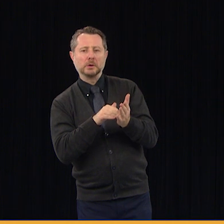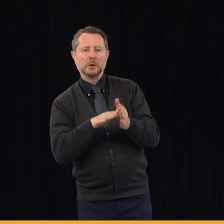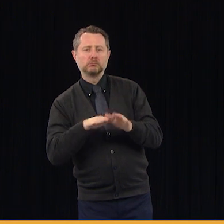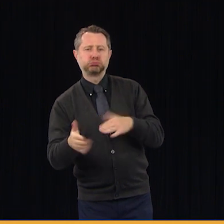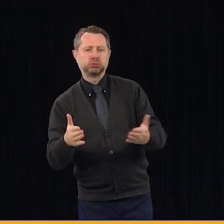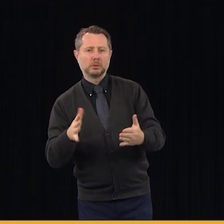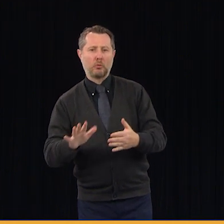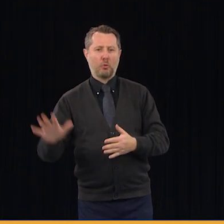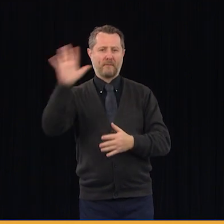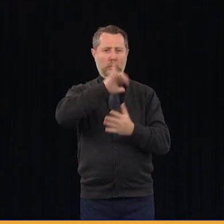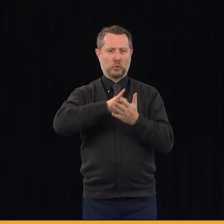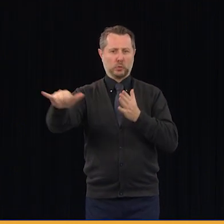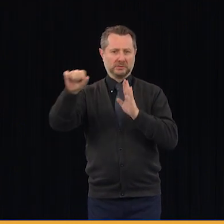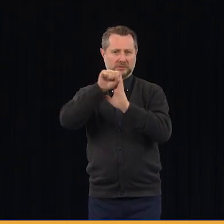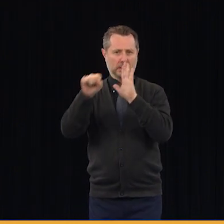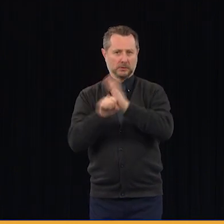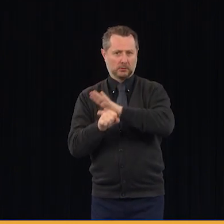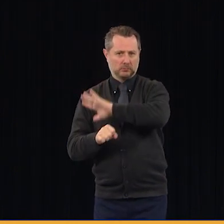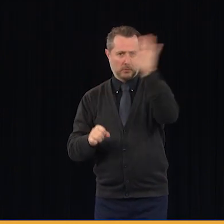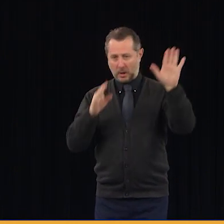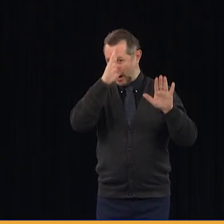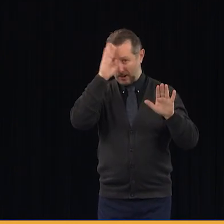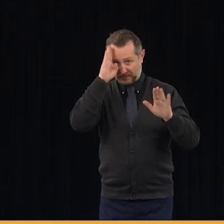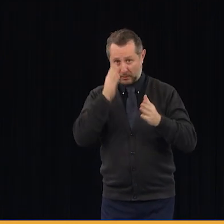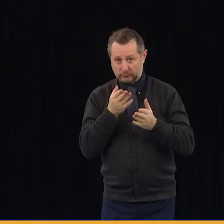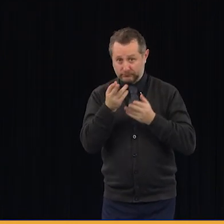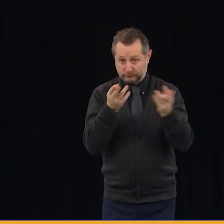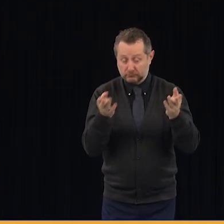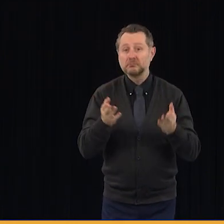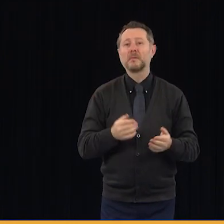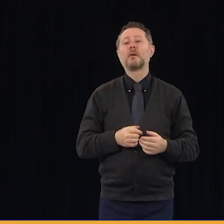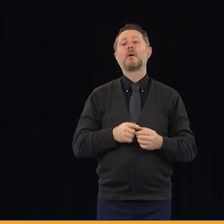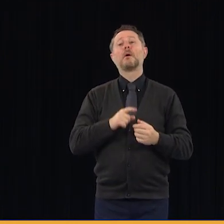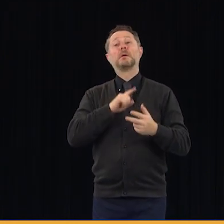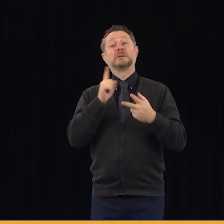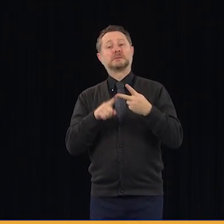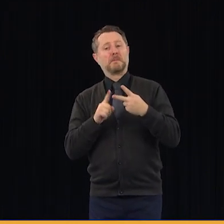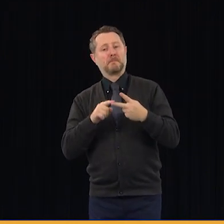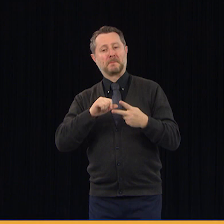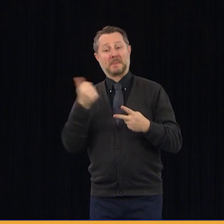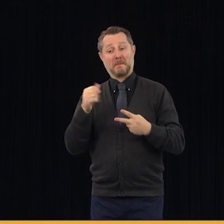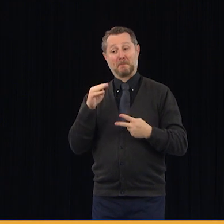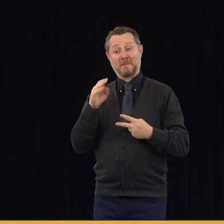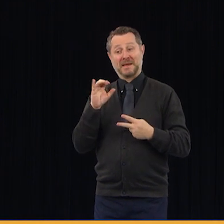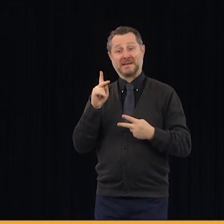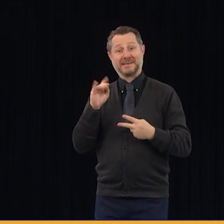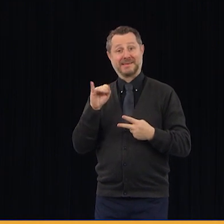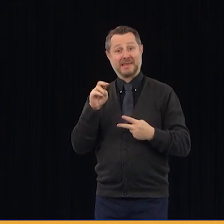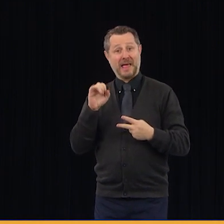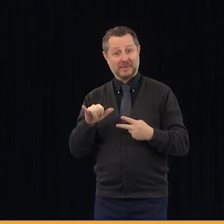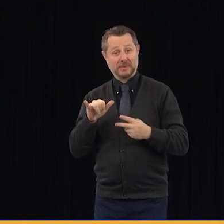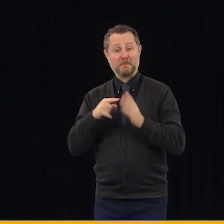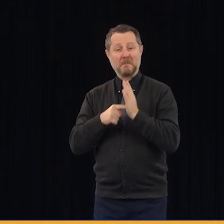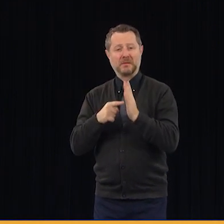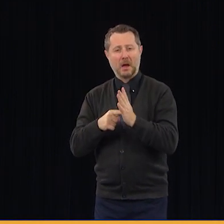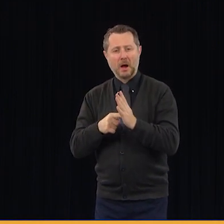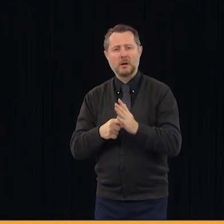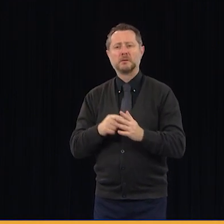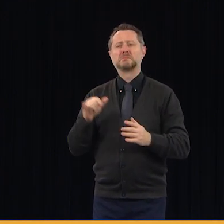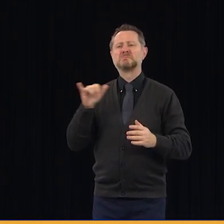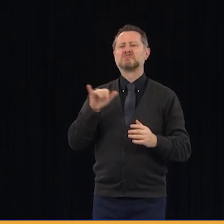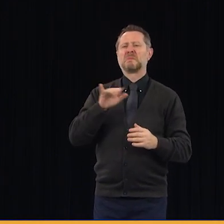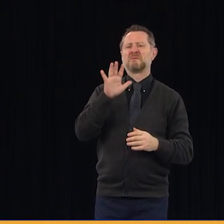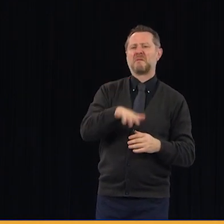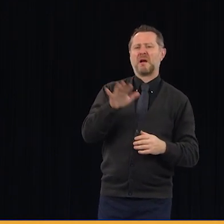from McKinsey, which is 55,000 people hospitalized. And then the